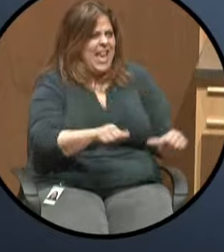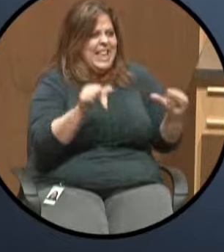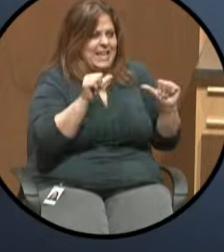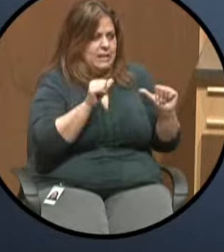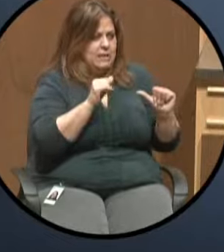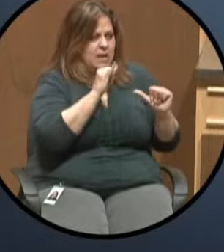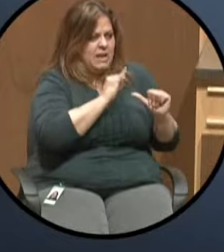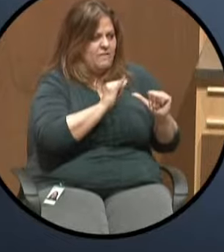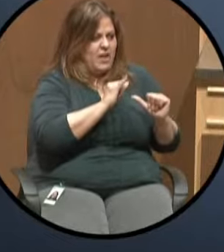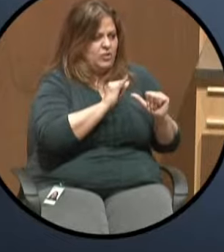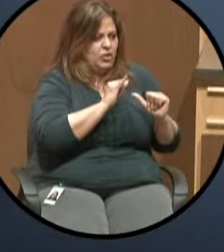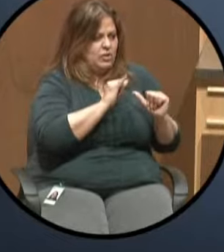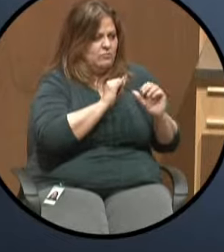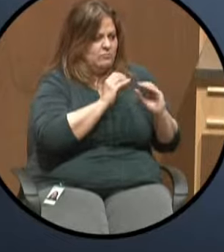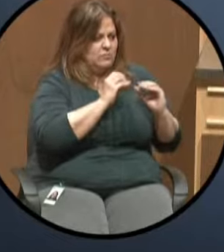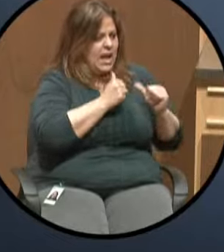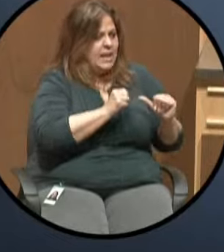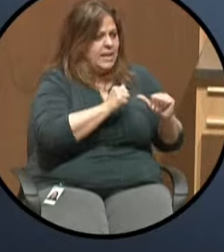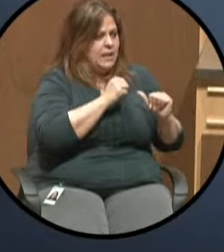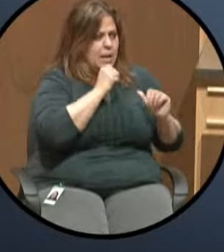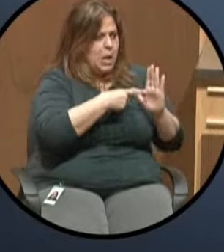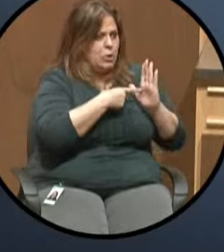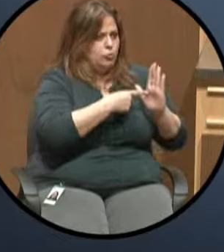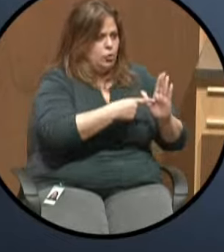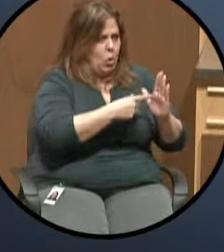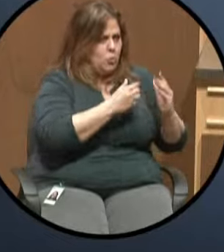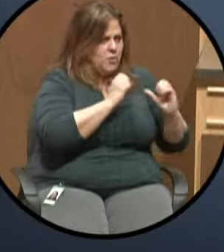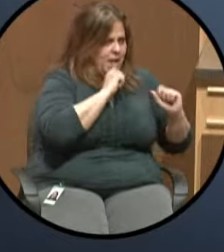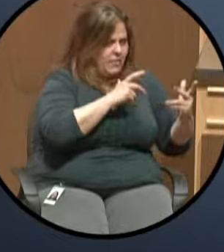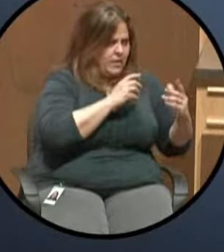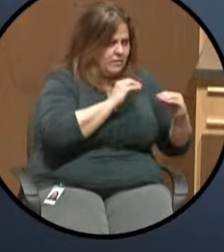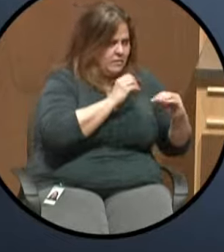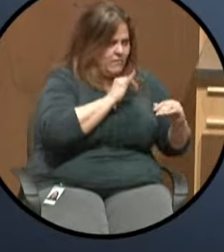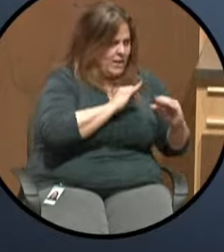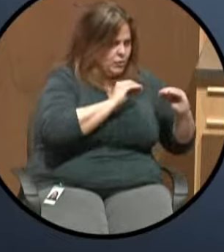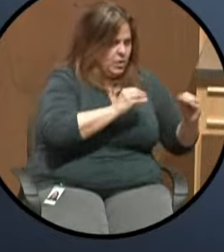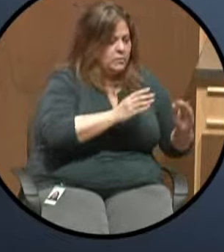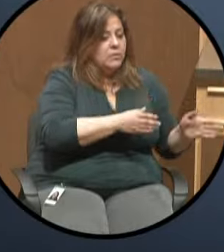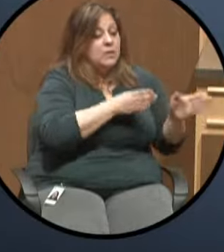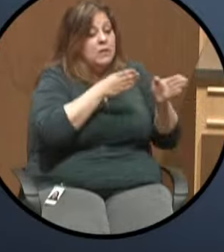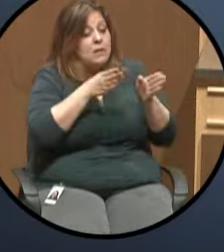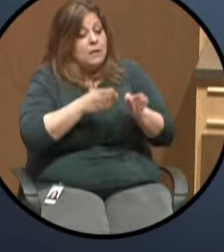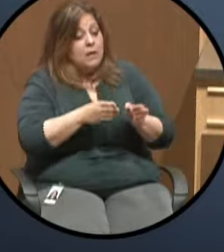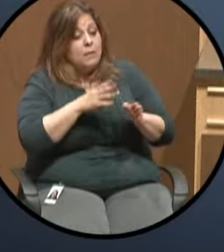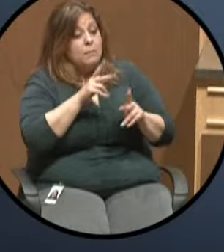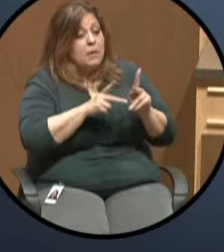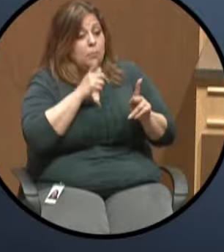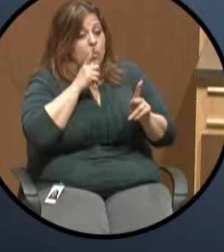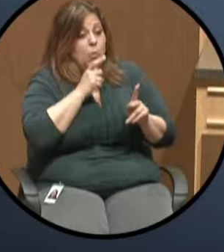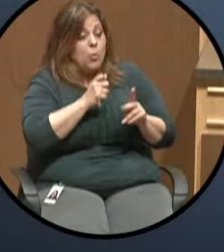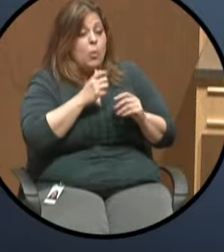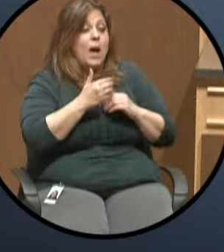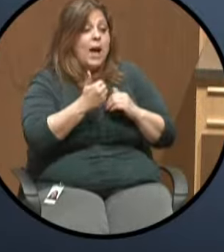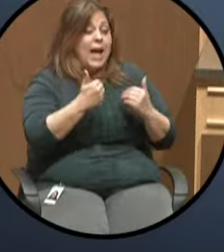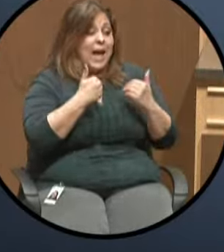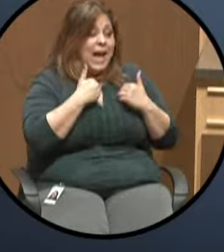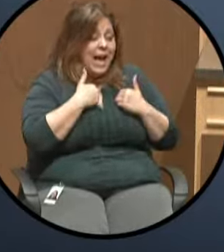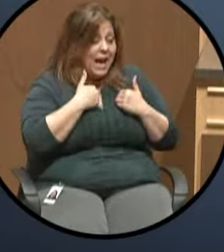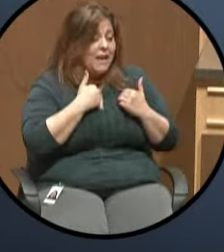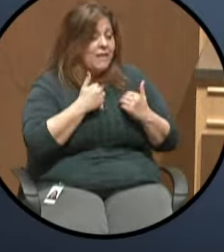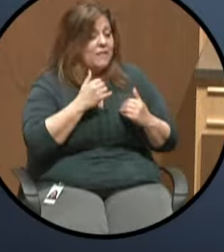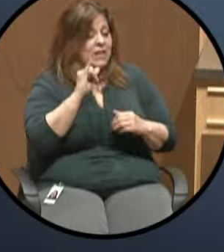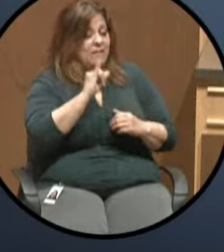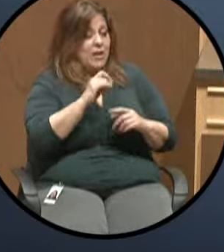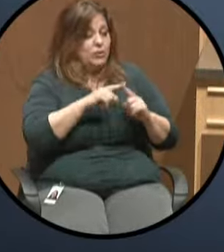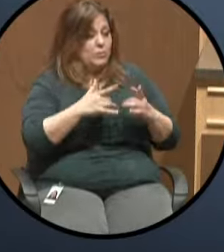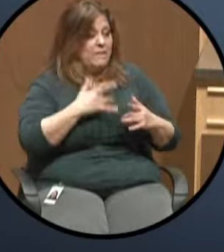sort. Among the people who would have symptomatic infection, the rates were down to 57% after one dose and up to 92% after the